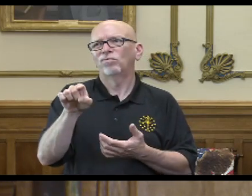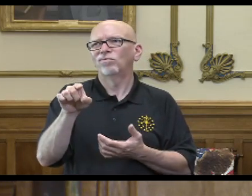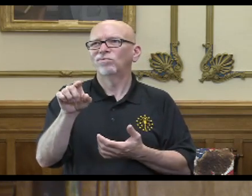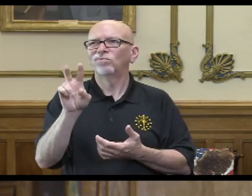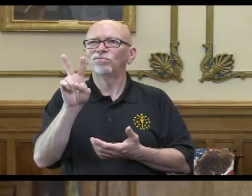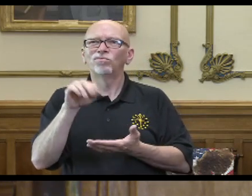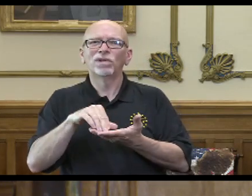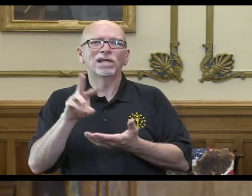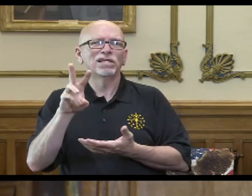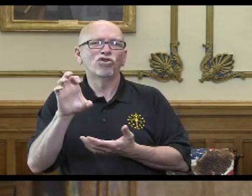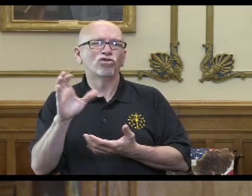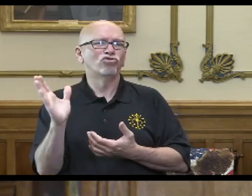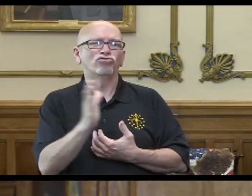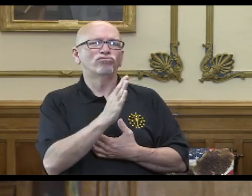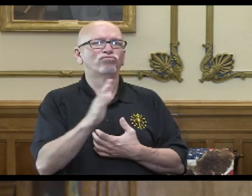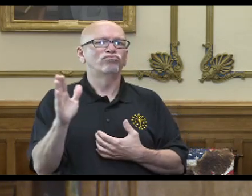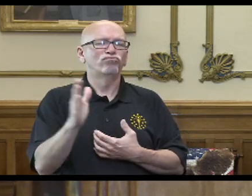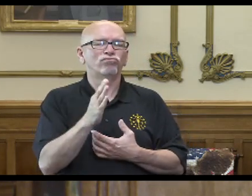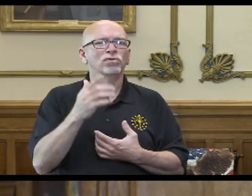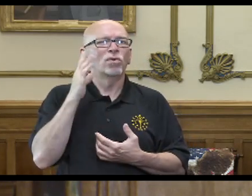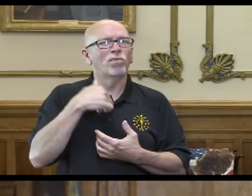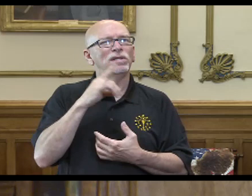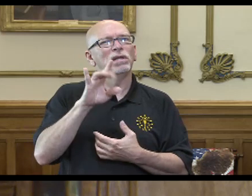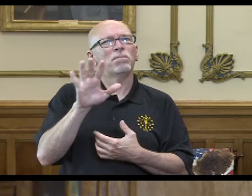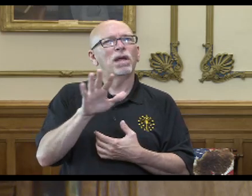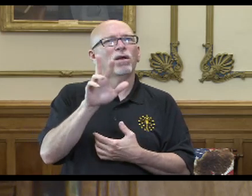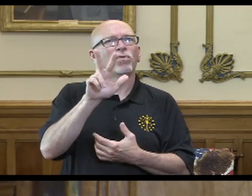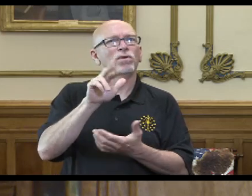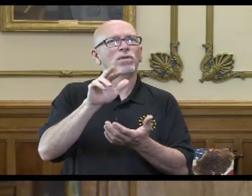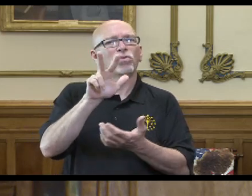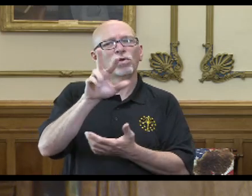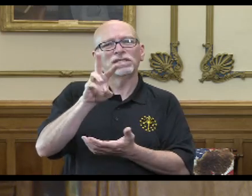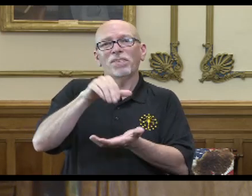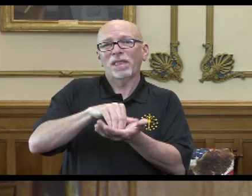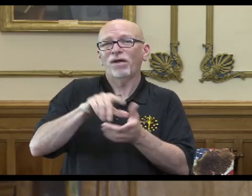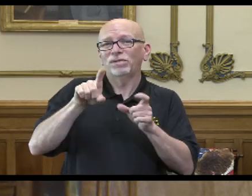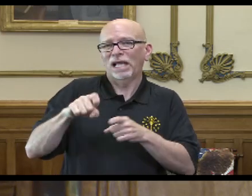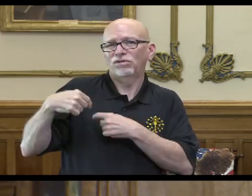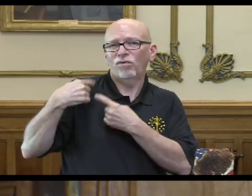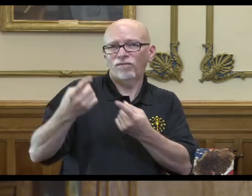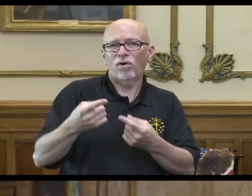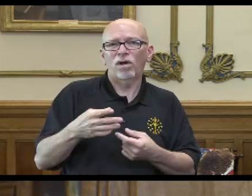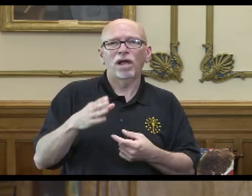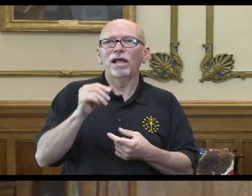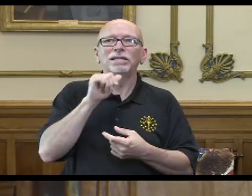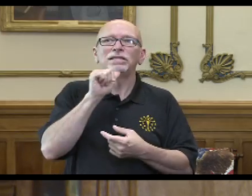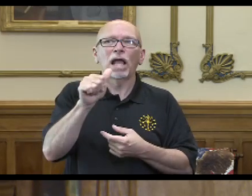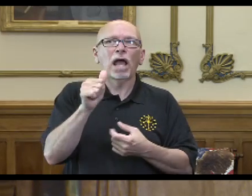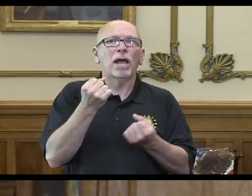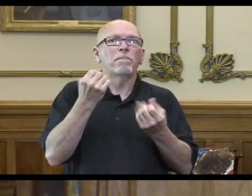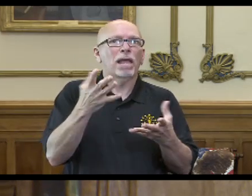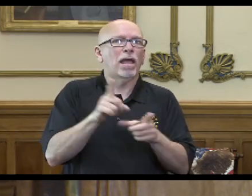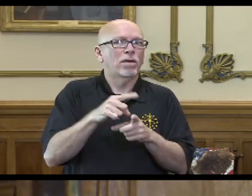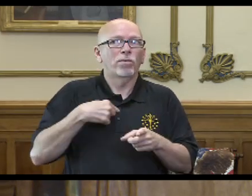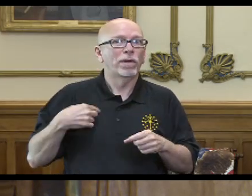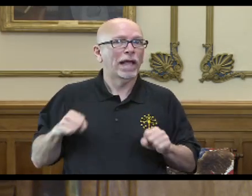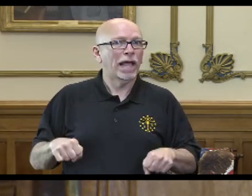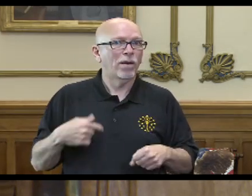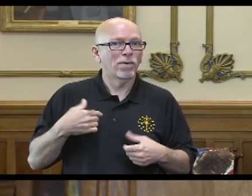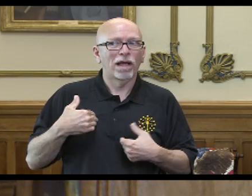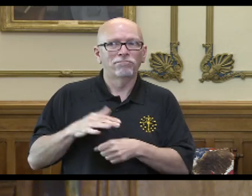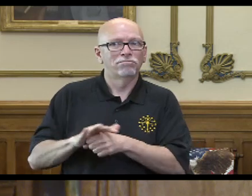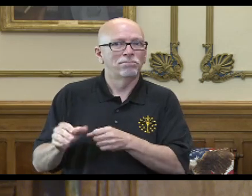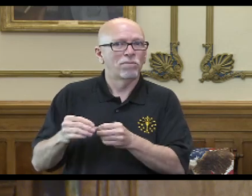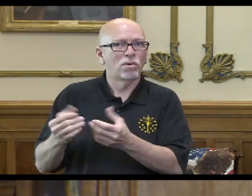maybe 2,600. I know that we've done around 36,000 tests, and not near as many as we're capable of doing.